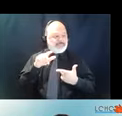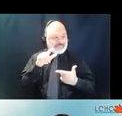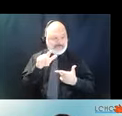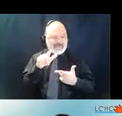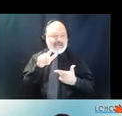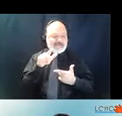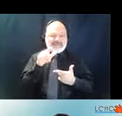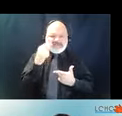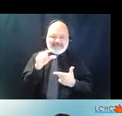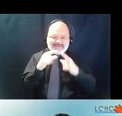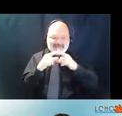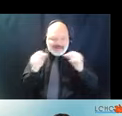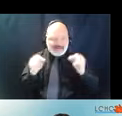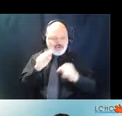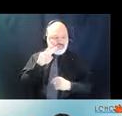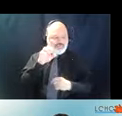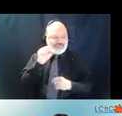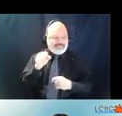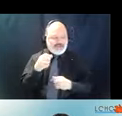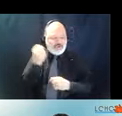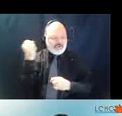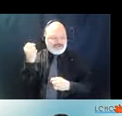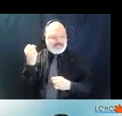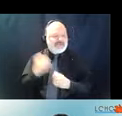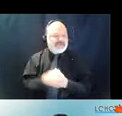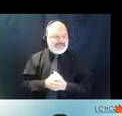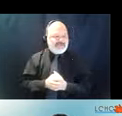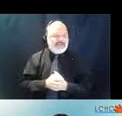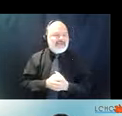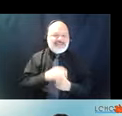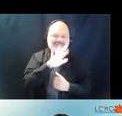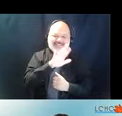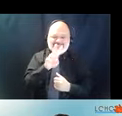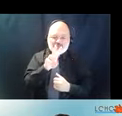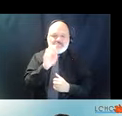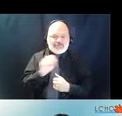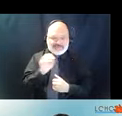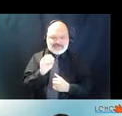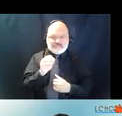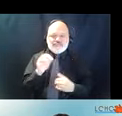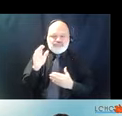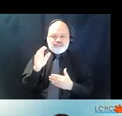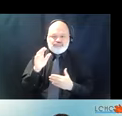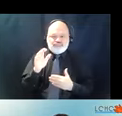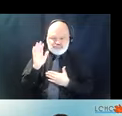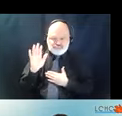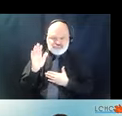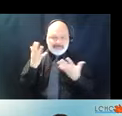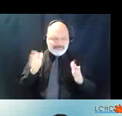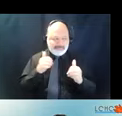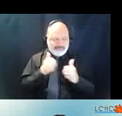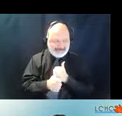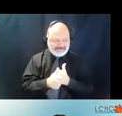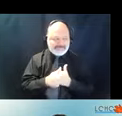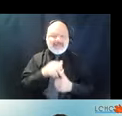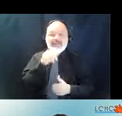in California are here through a legal status. But that is to say that California